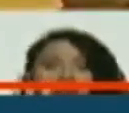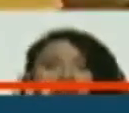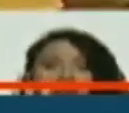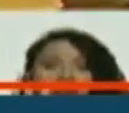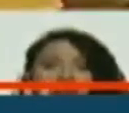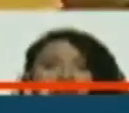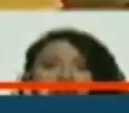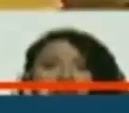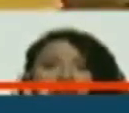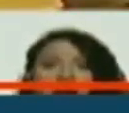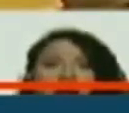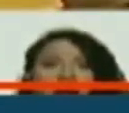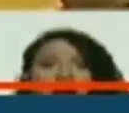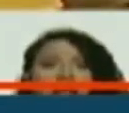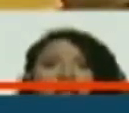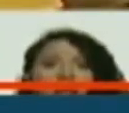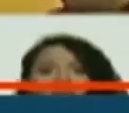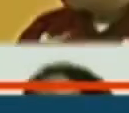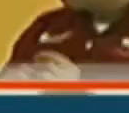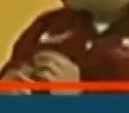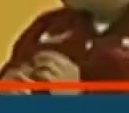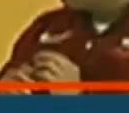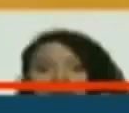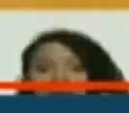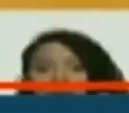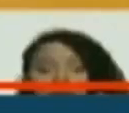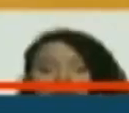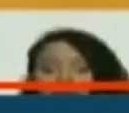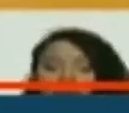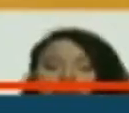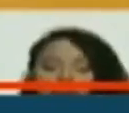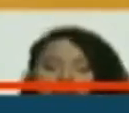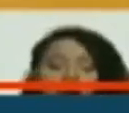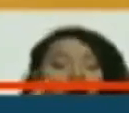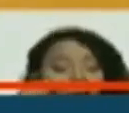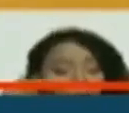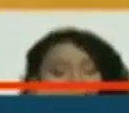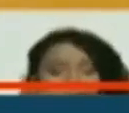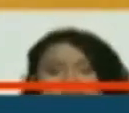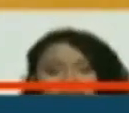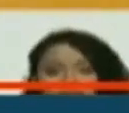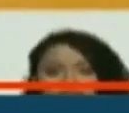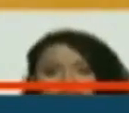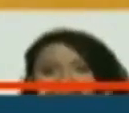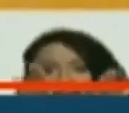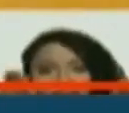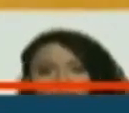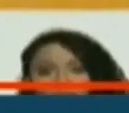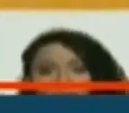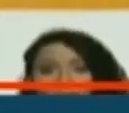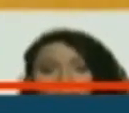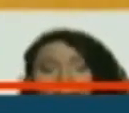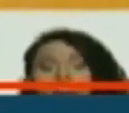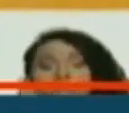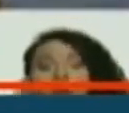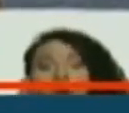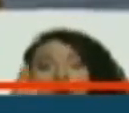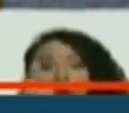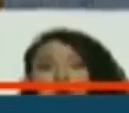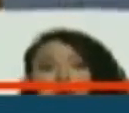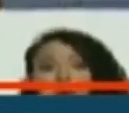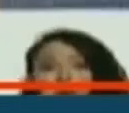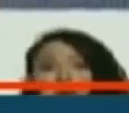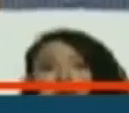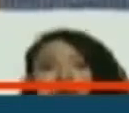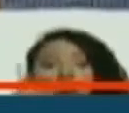all the sectors have put aside politics to fight and defend the attacks of the Guyana government. Jorge Rodriguez detailed that